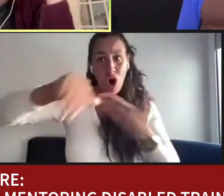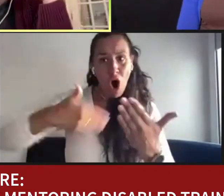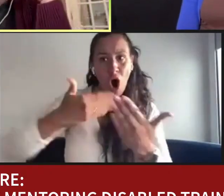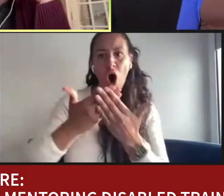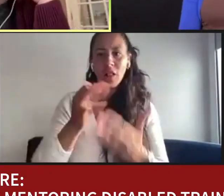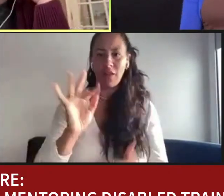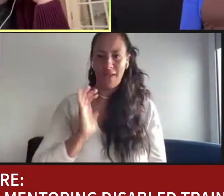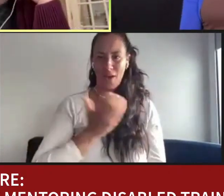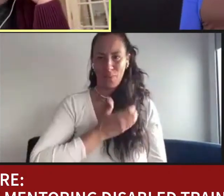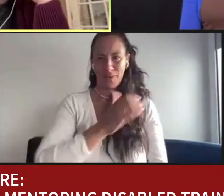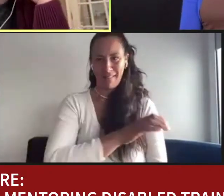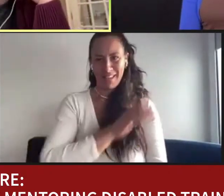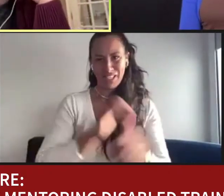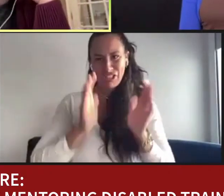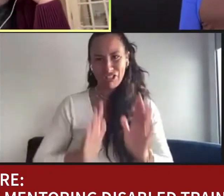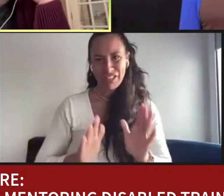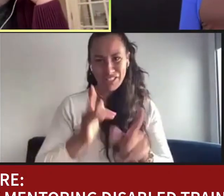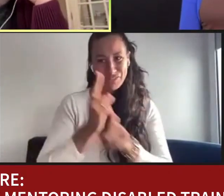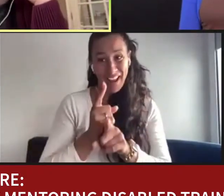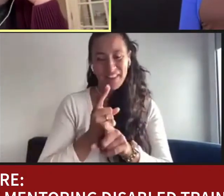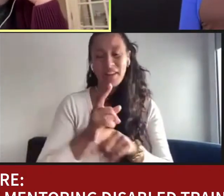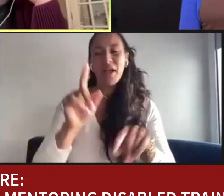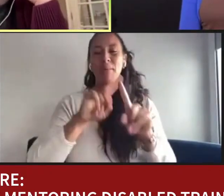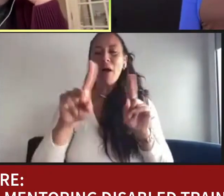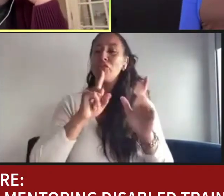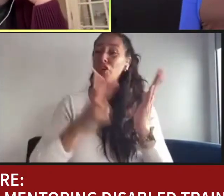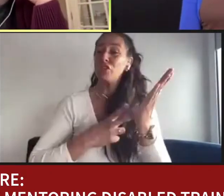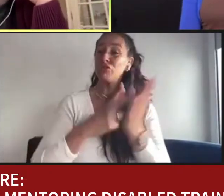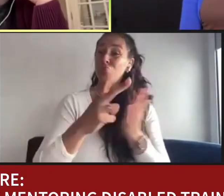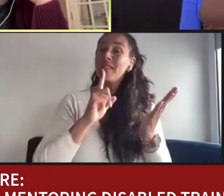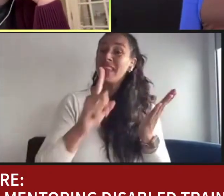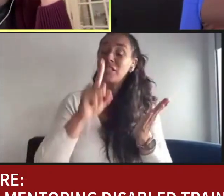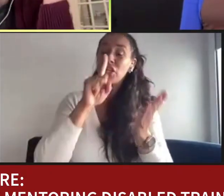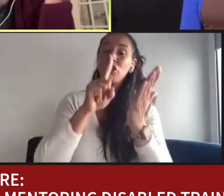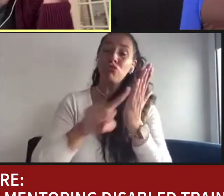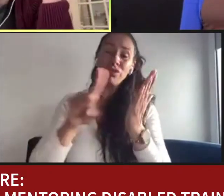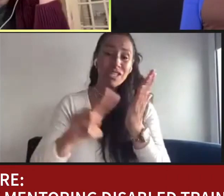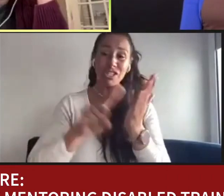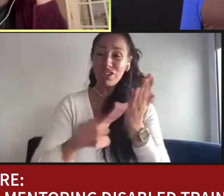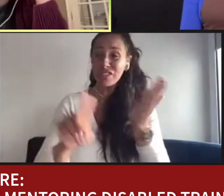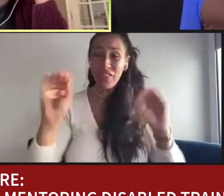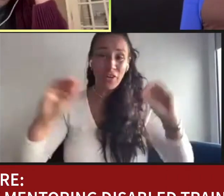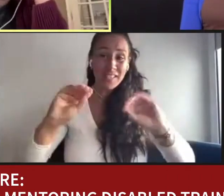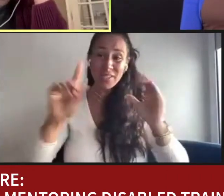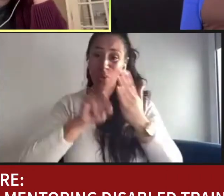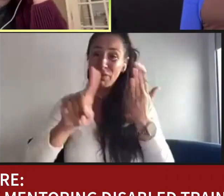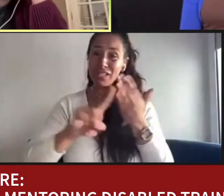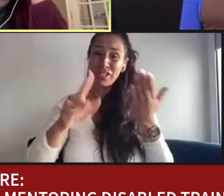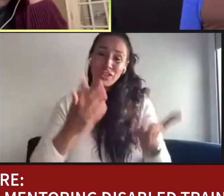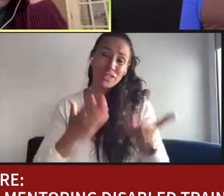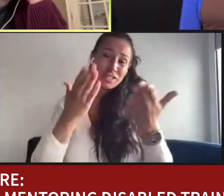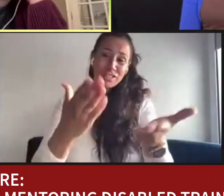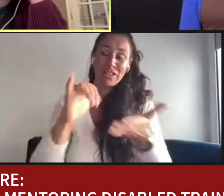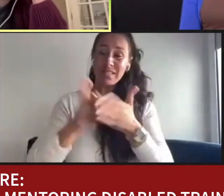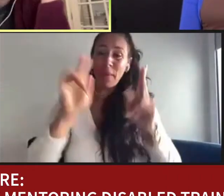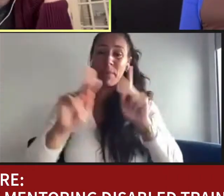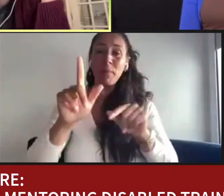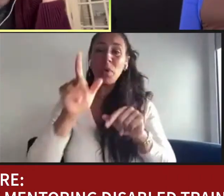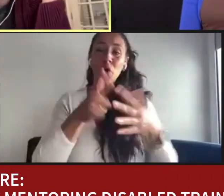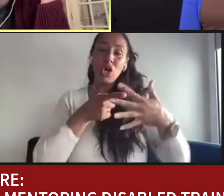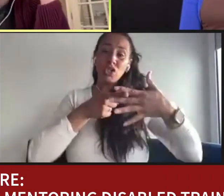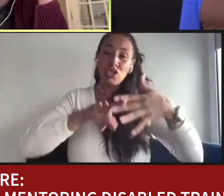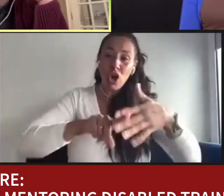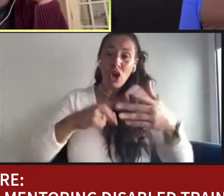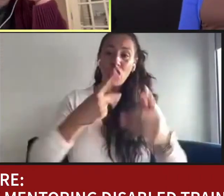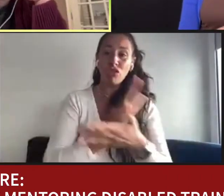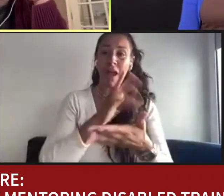clinicians, right? But the truth is that the research, there isn't any research to suggest that people who start grad